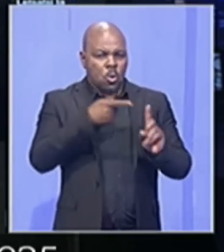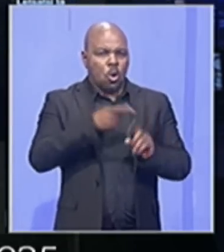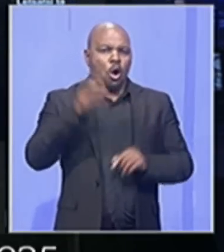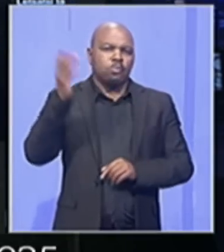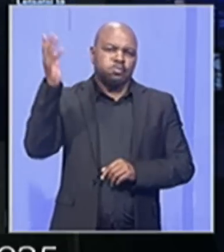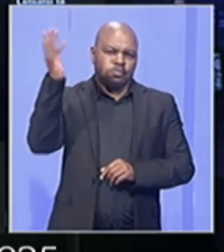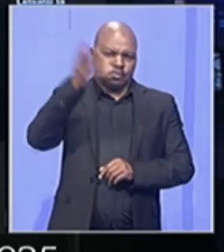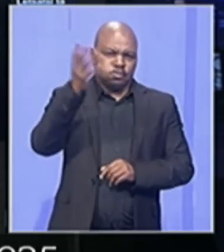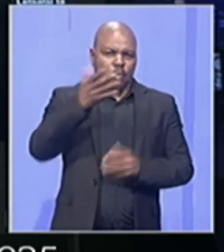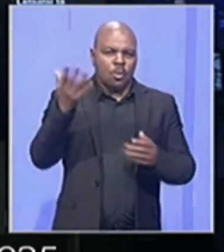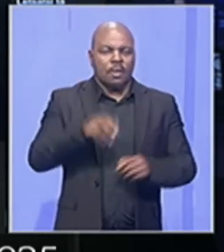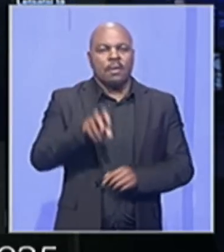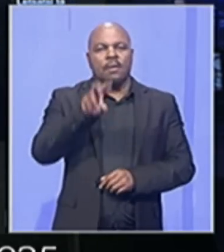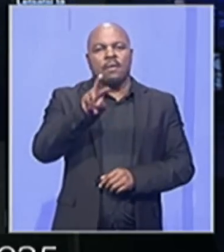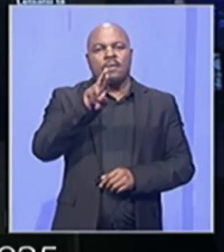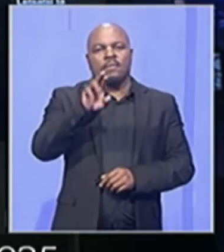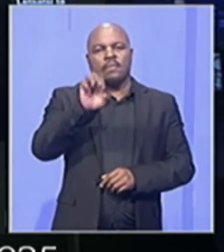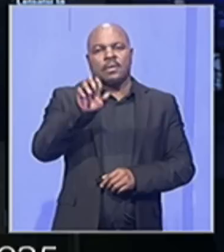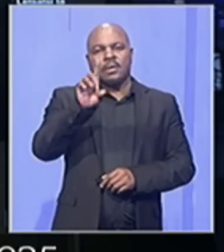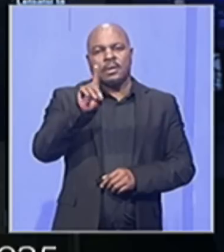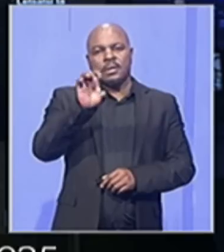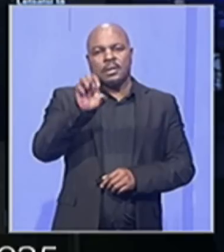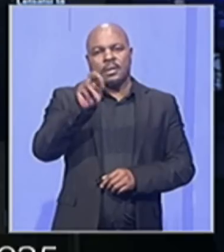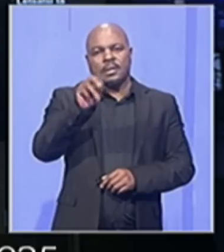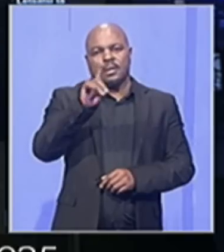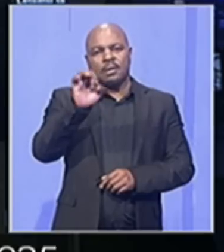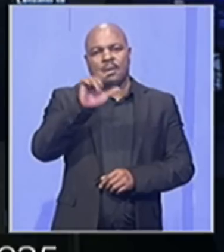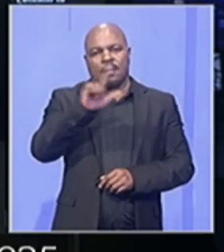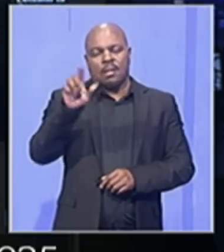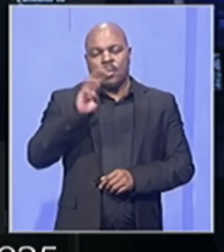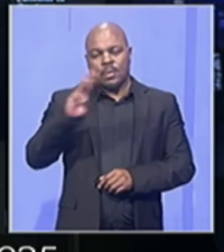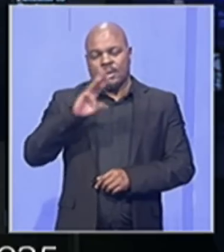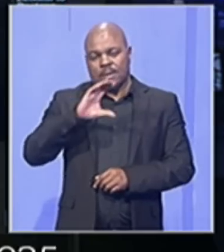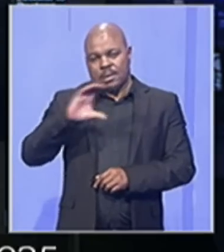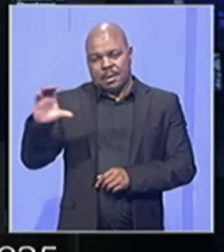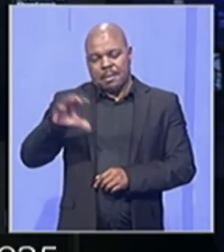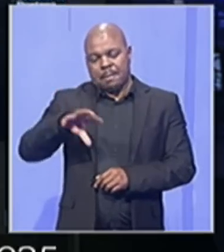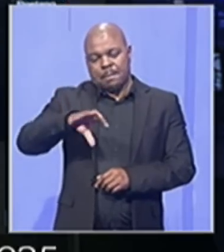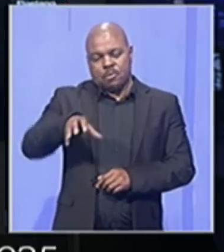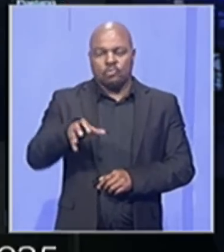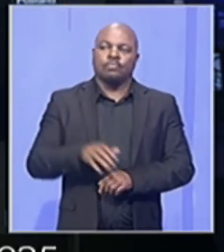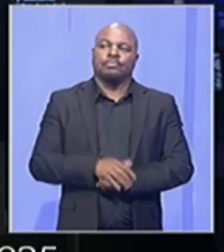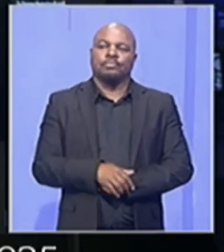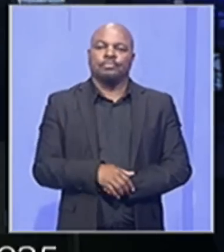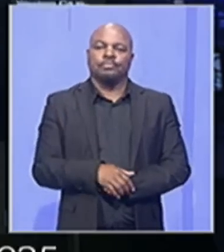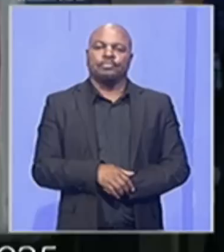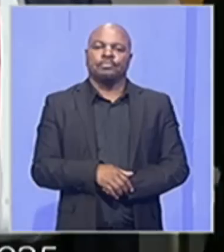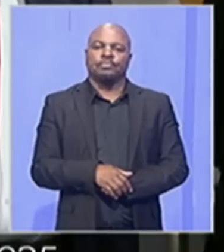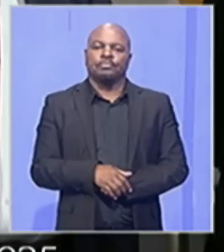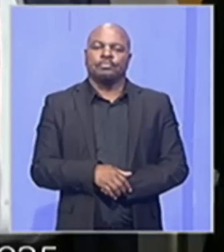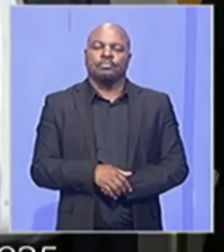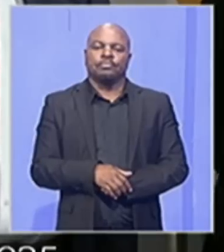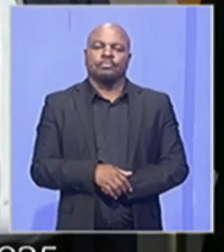ya letsatsing la kajeno moketeng o neng o tshwaretswe Vredendal provinseng ya Western Cape.